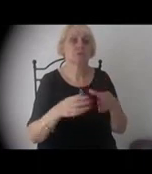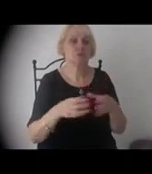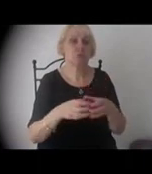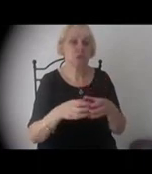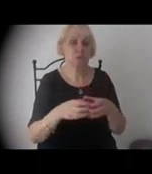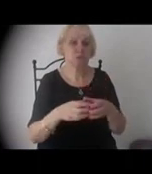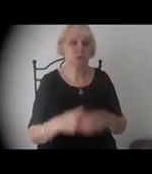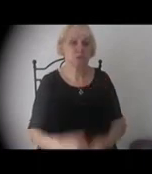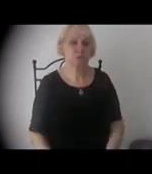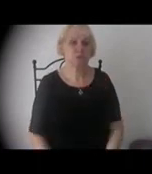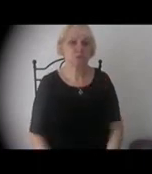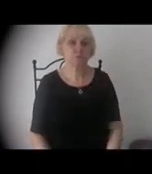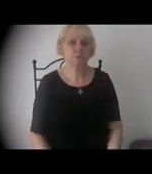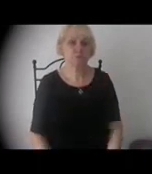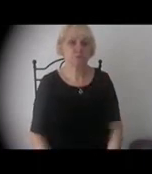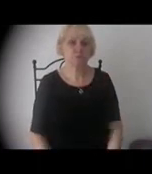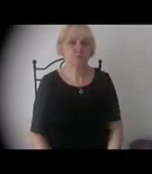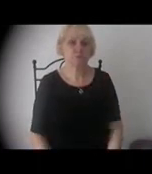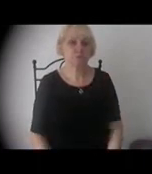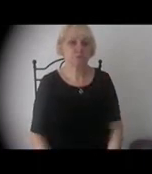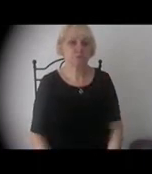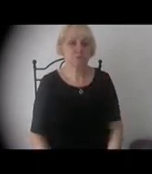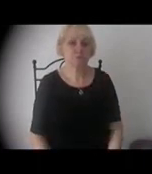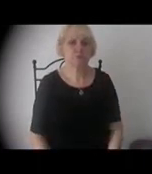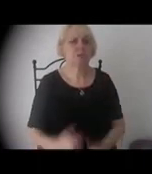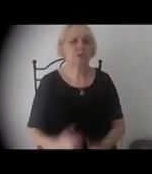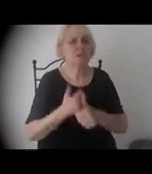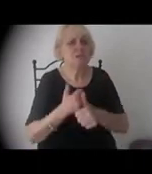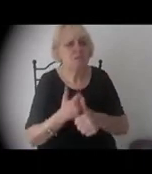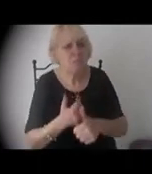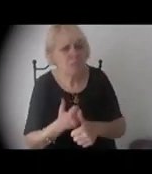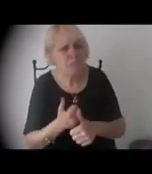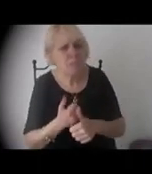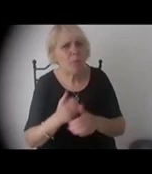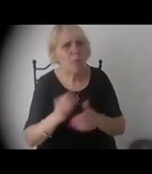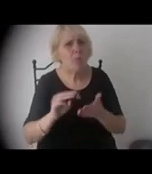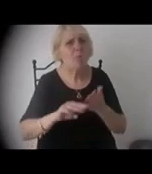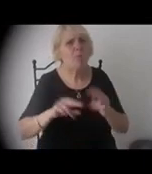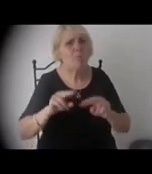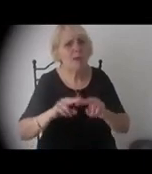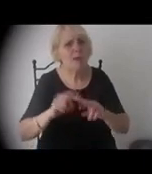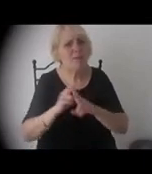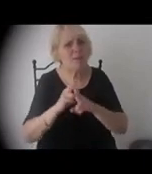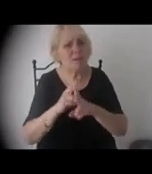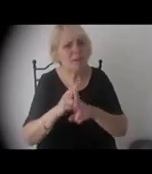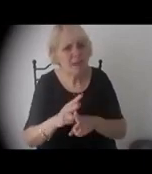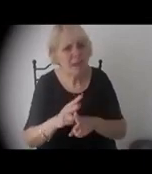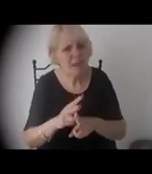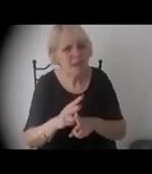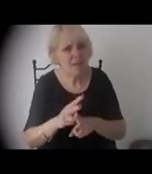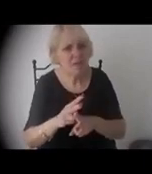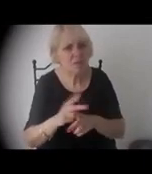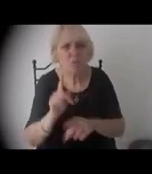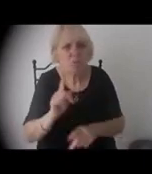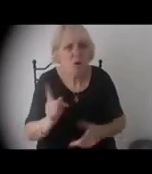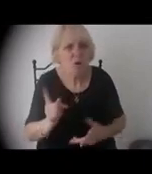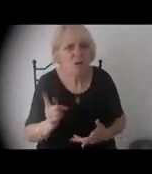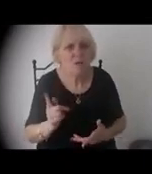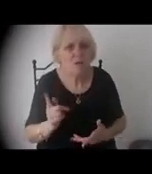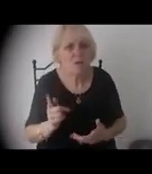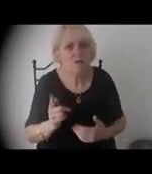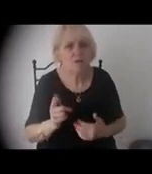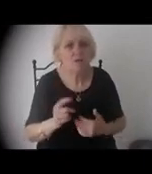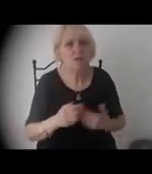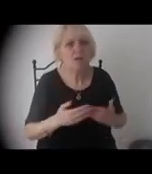What support can we give our parent carers and children returning back to school after such a long break away? What can we do and